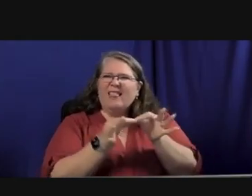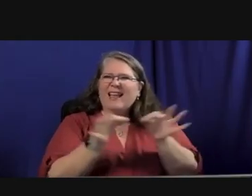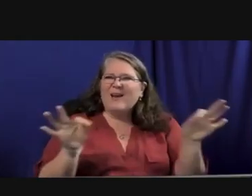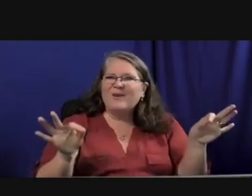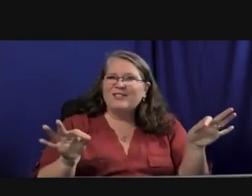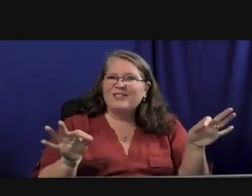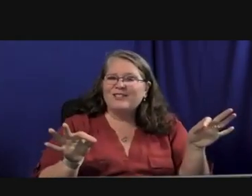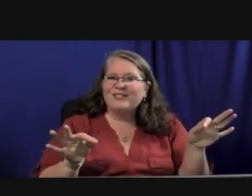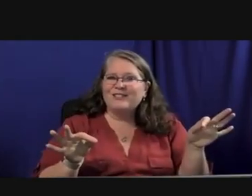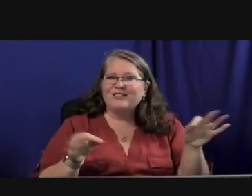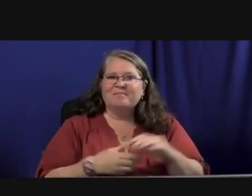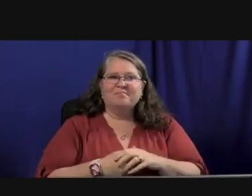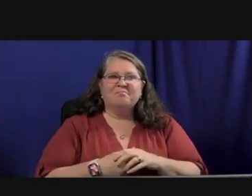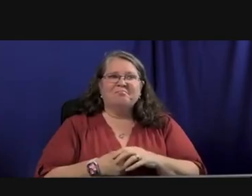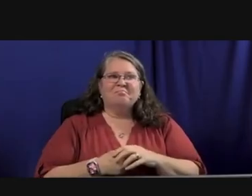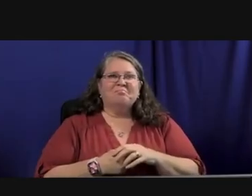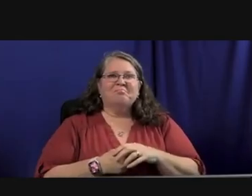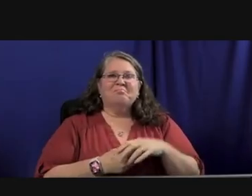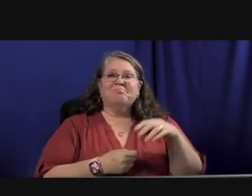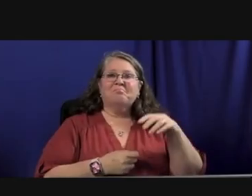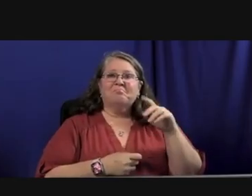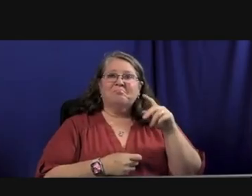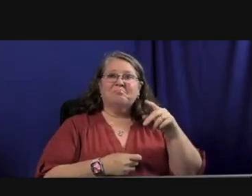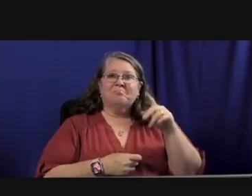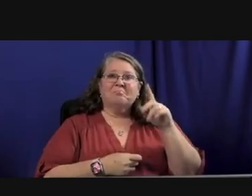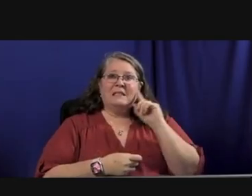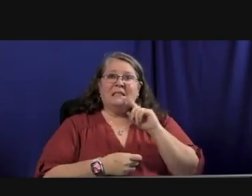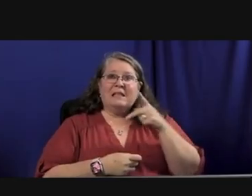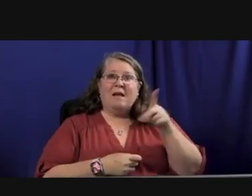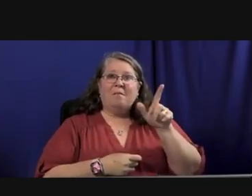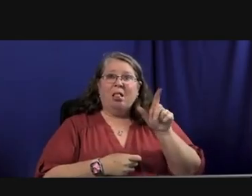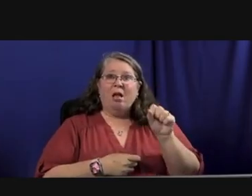express themselves in their native language?